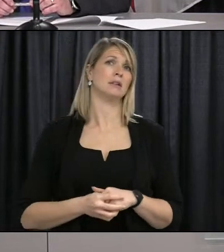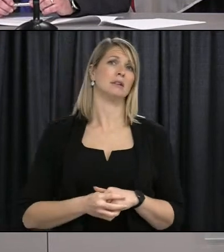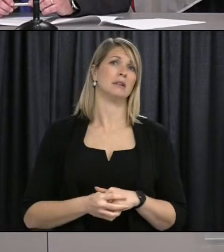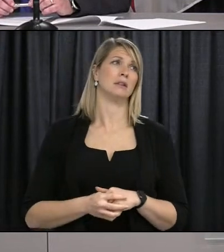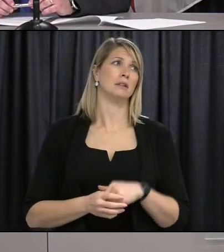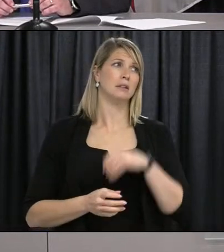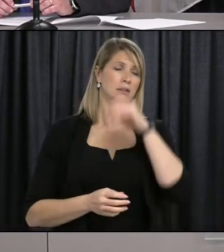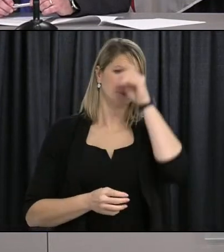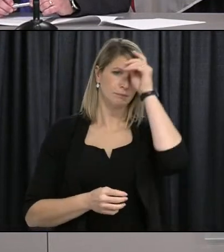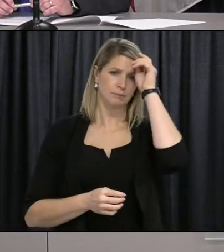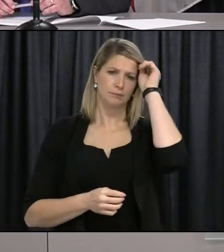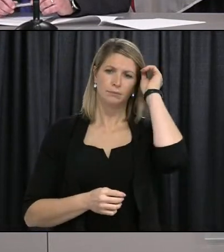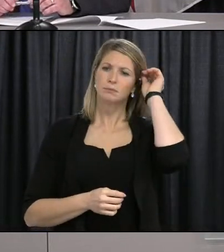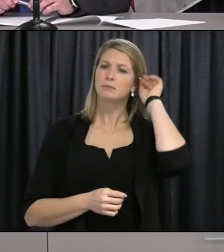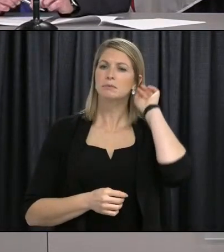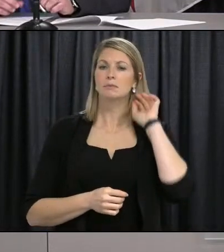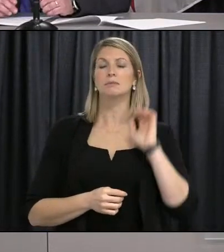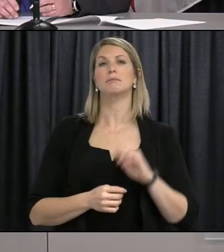Yeah, I think,